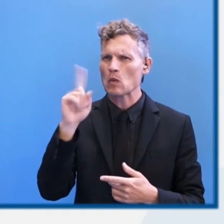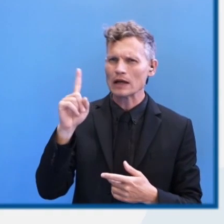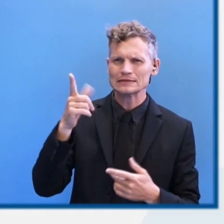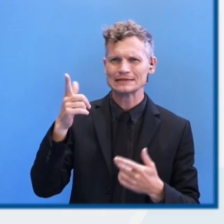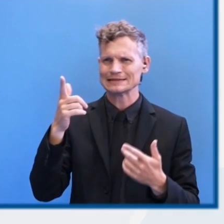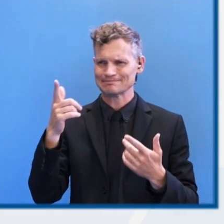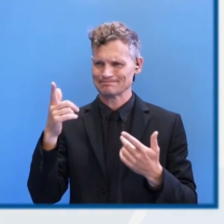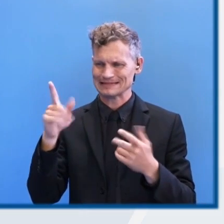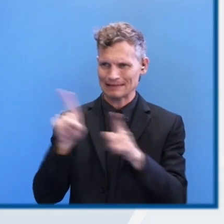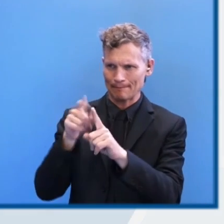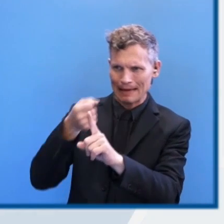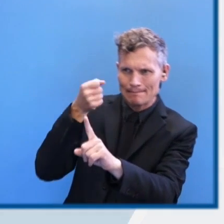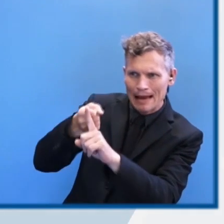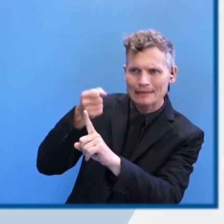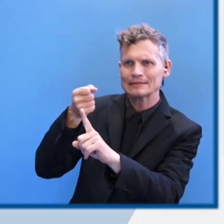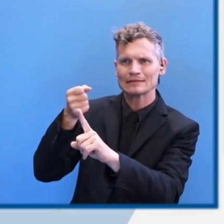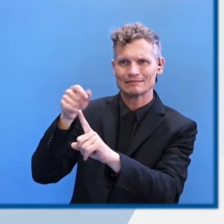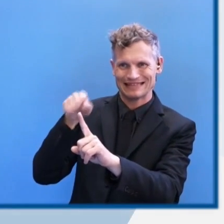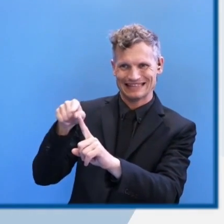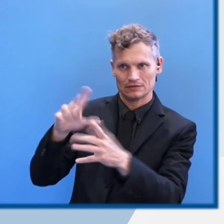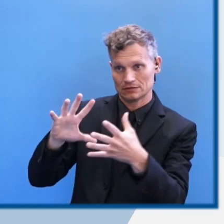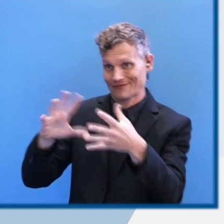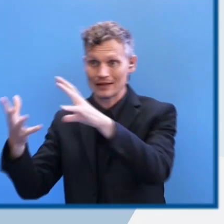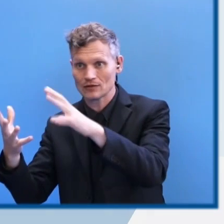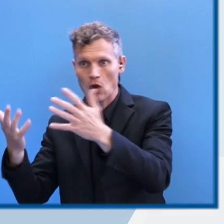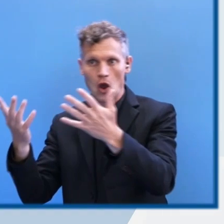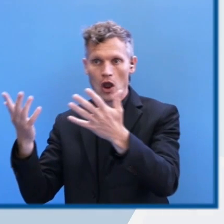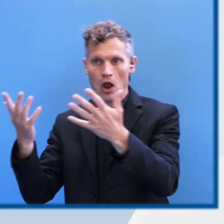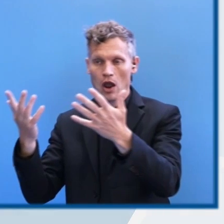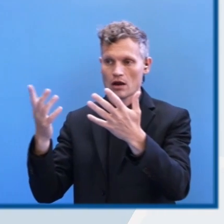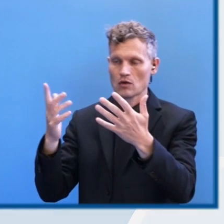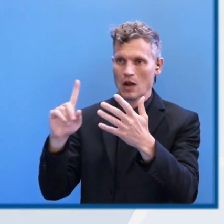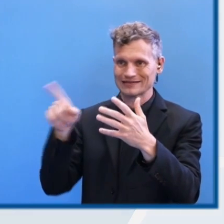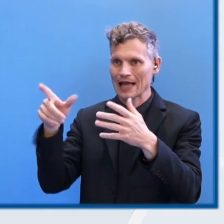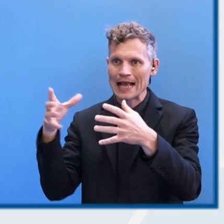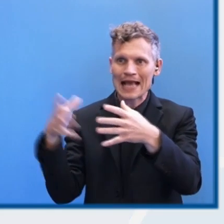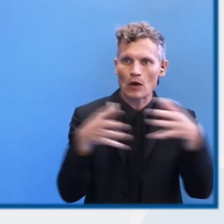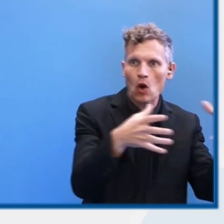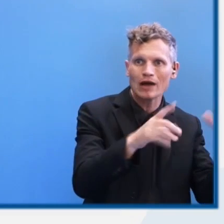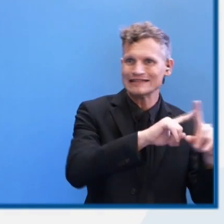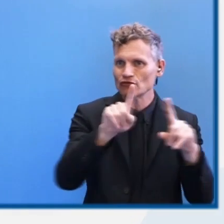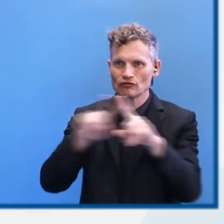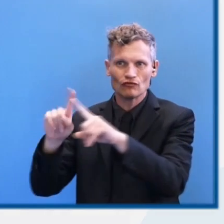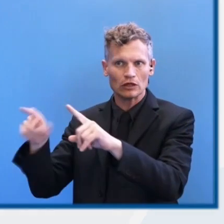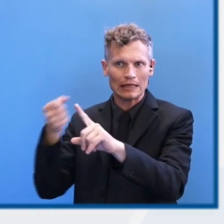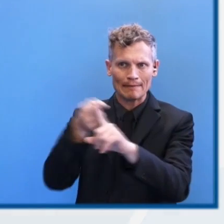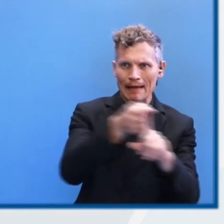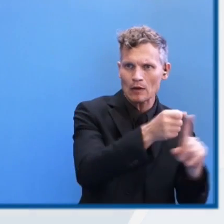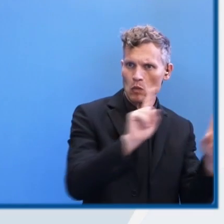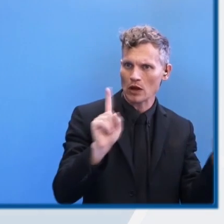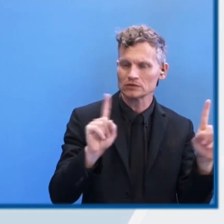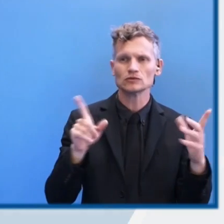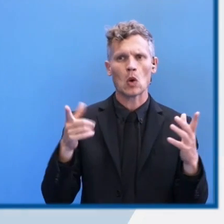of events, that very often the countries that most need to understand risk and most need to understand systemic